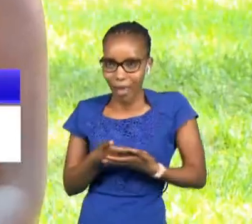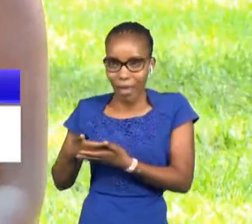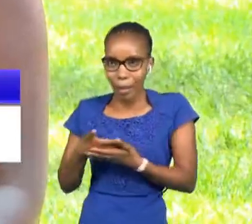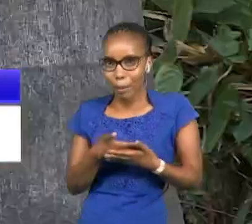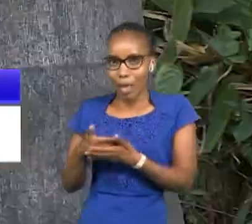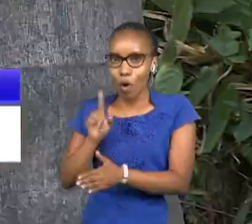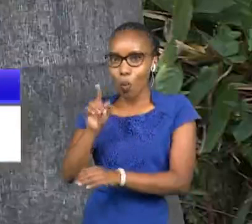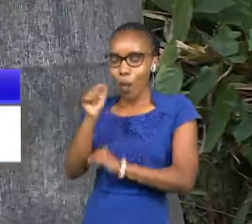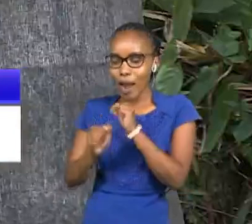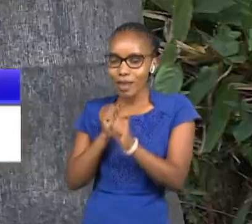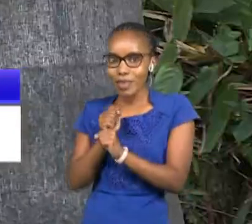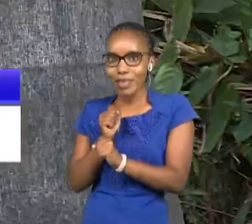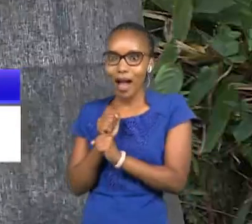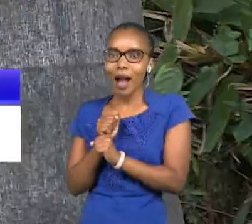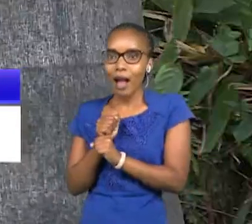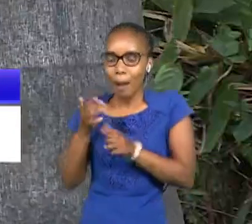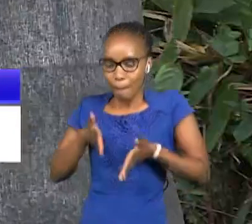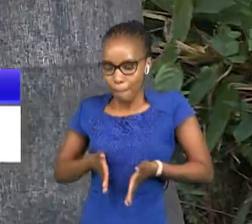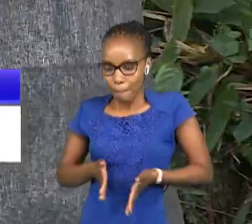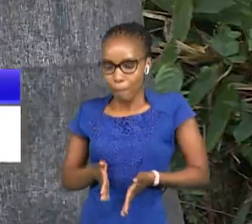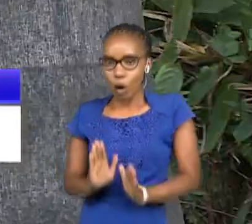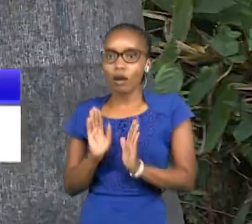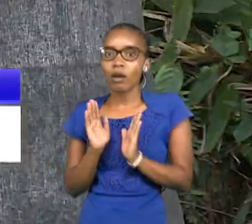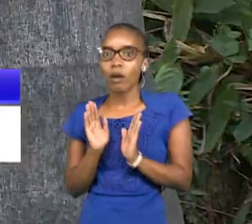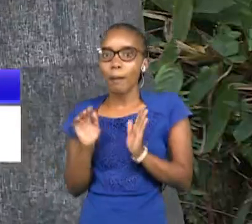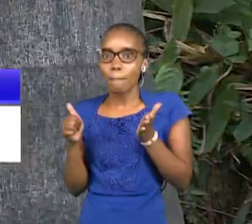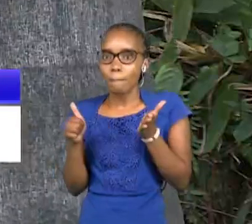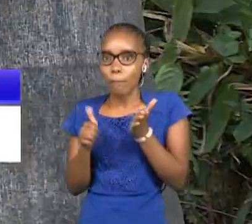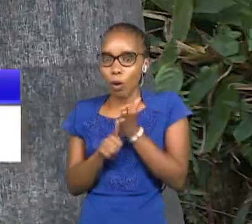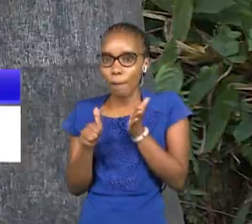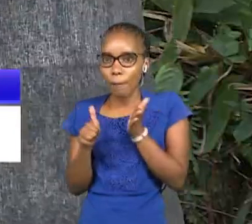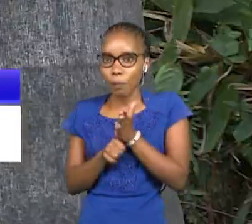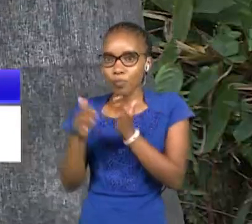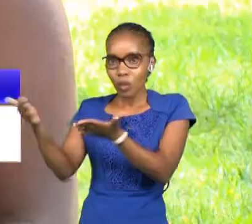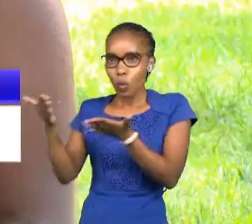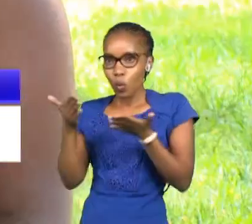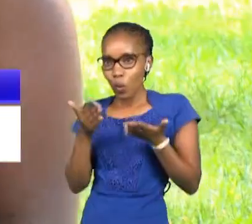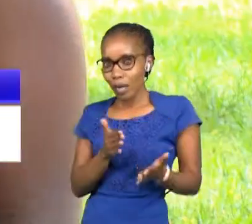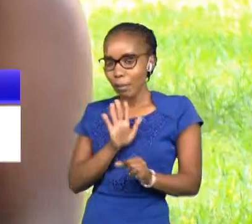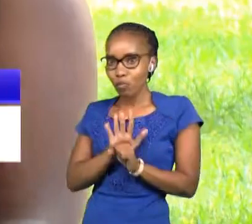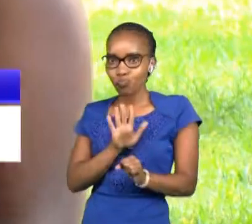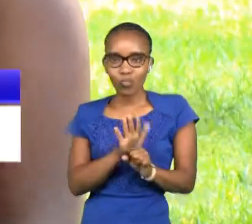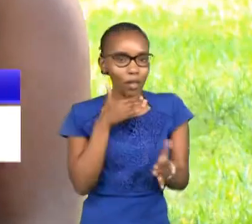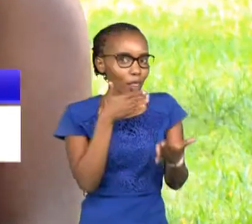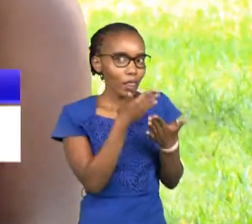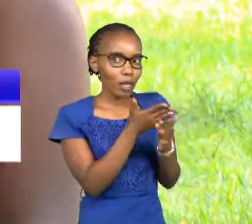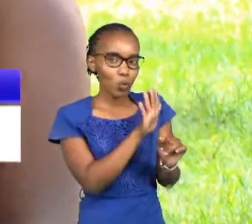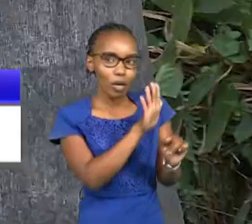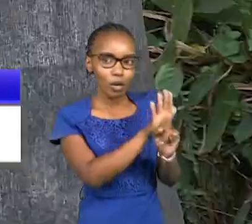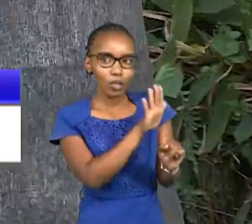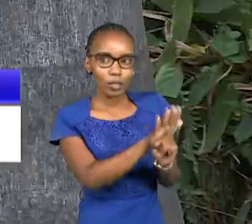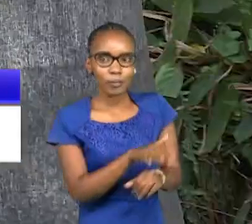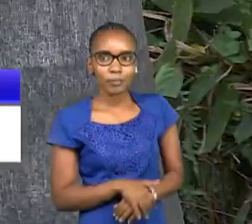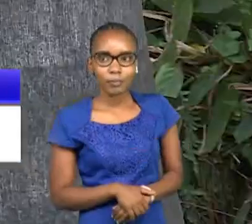1 year and 6 months, and she was born with defects. Welcome so much, Esther. Thank you so much for having me